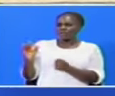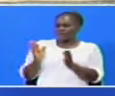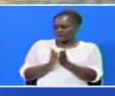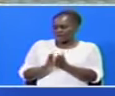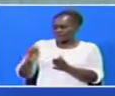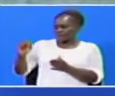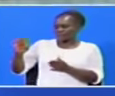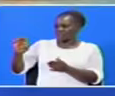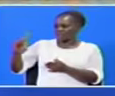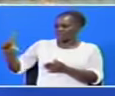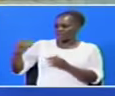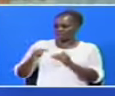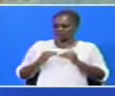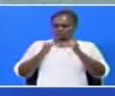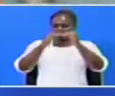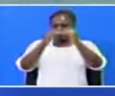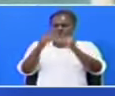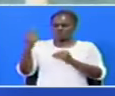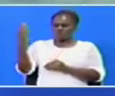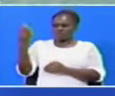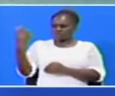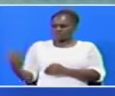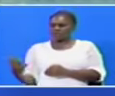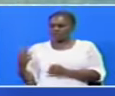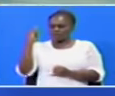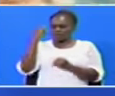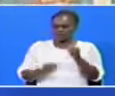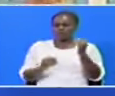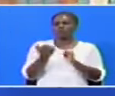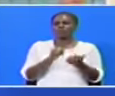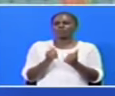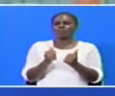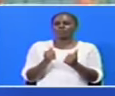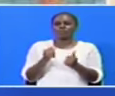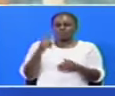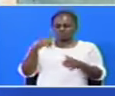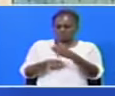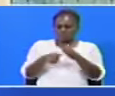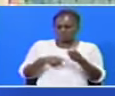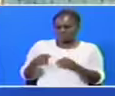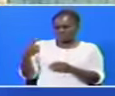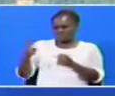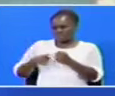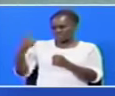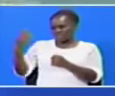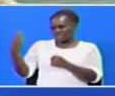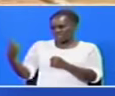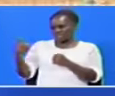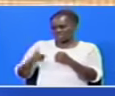Sheil Kotecha qualified for the quarterfinals of the tournament. Changawa beat Ivan Mamata of Congo 6-3 and 7-6,